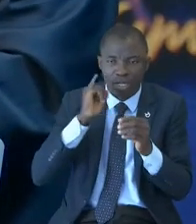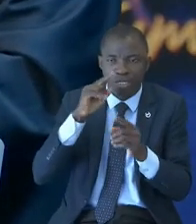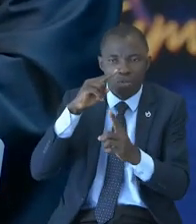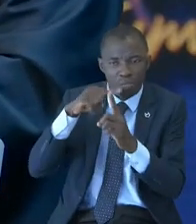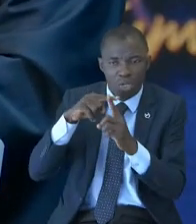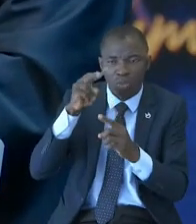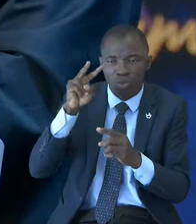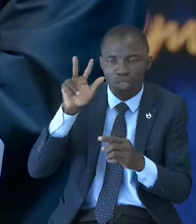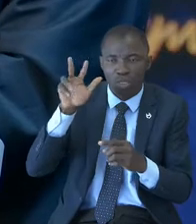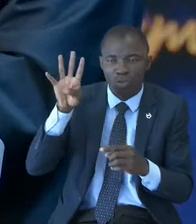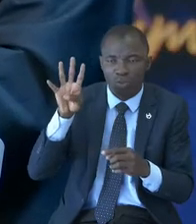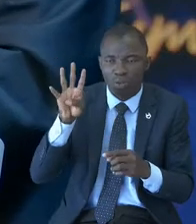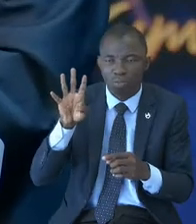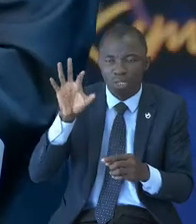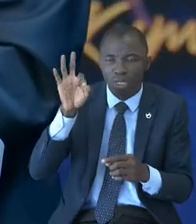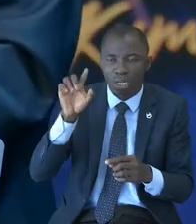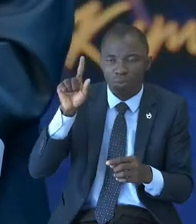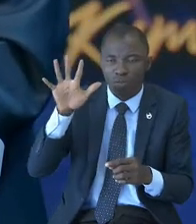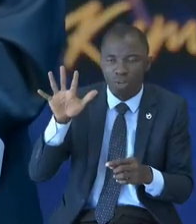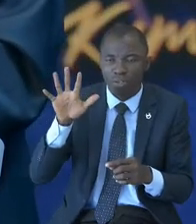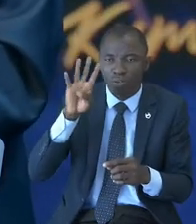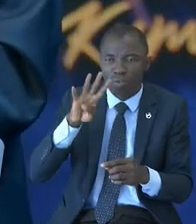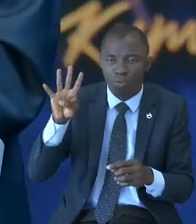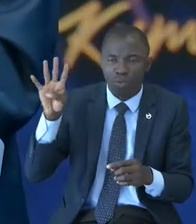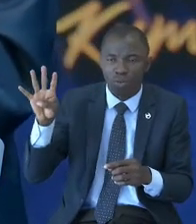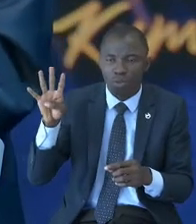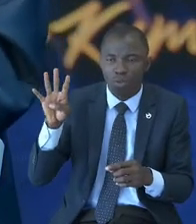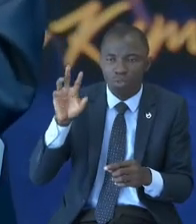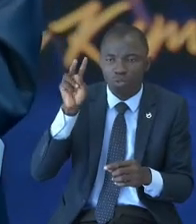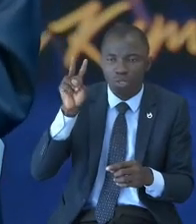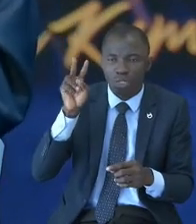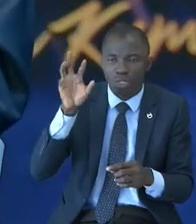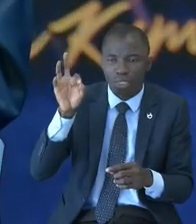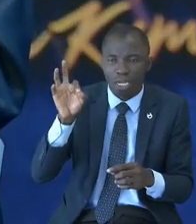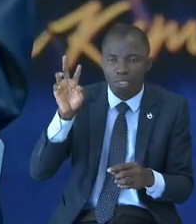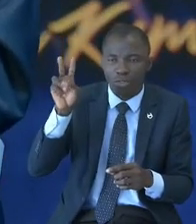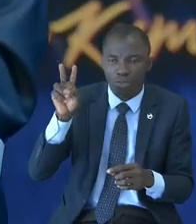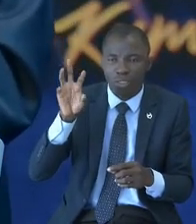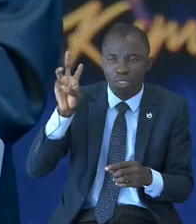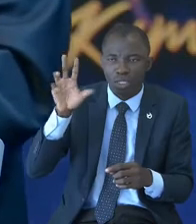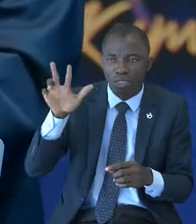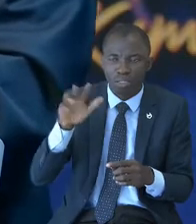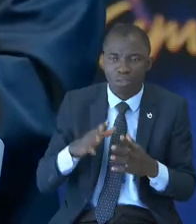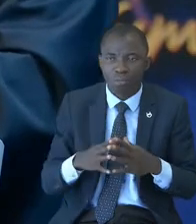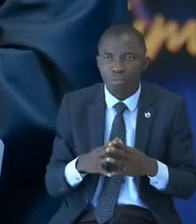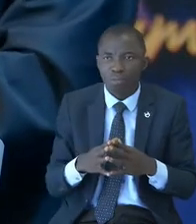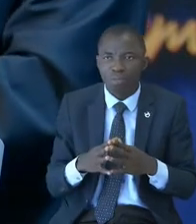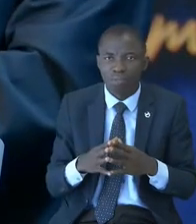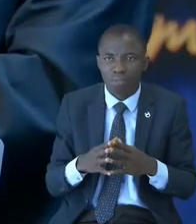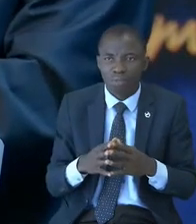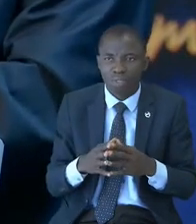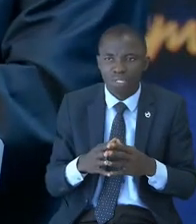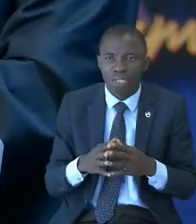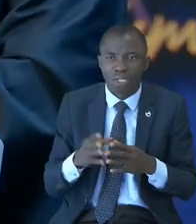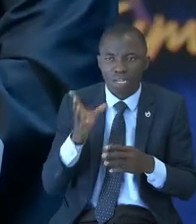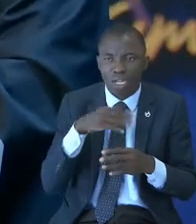234 91 54 44 9263. Send it, you can take the information very quickly now so that we can further help you. Then remember that the